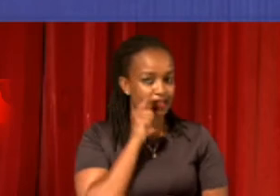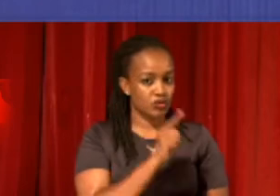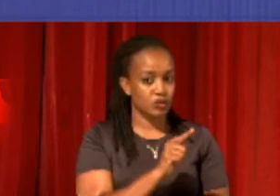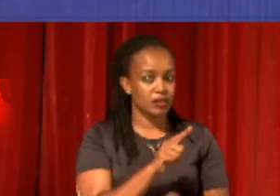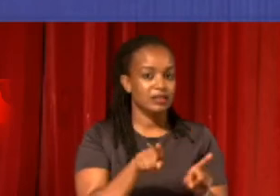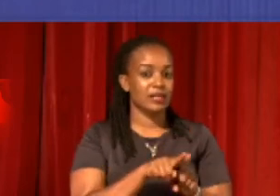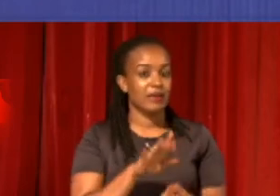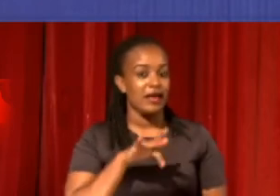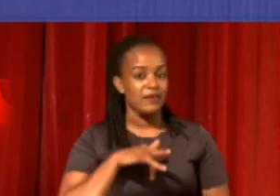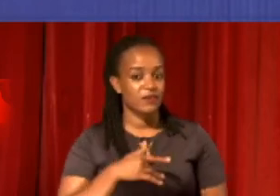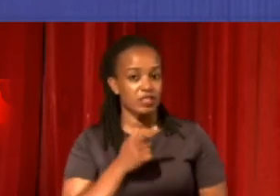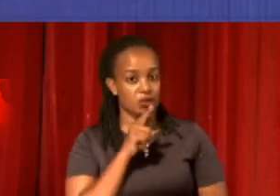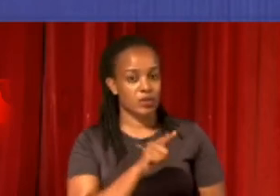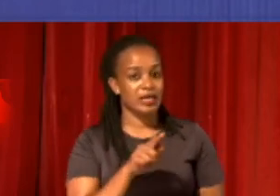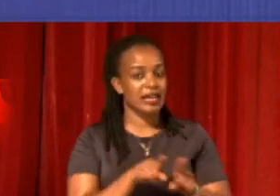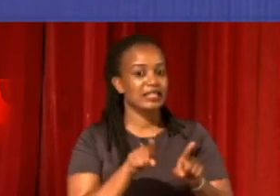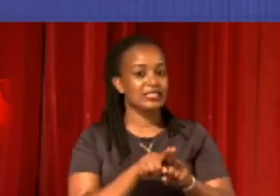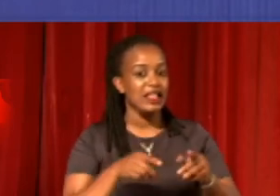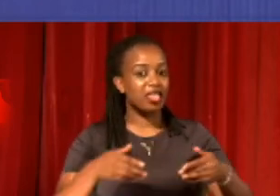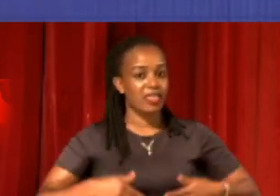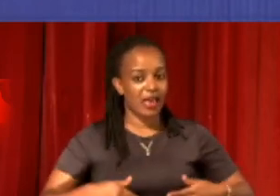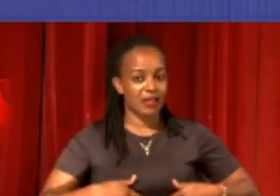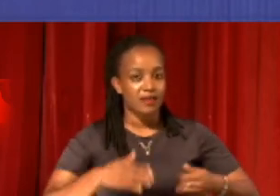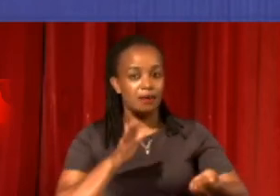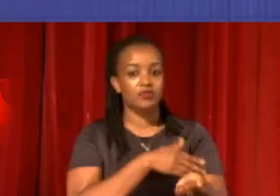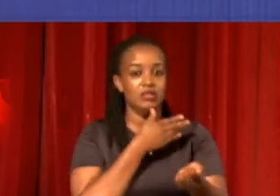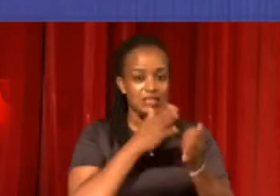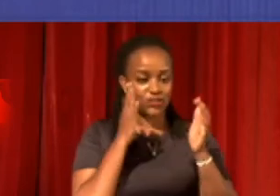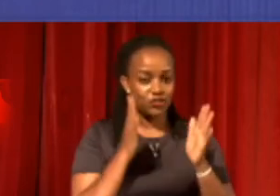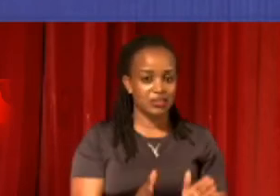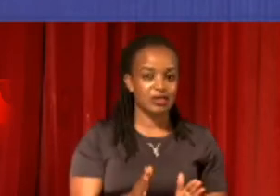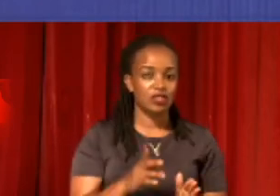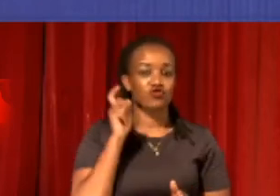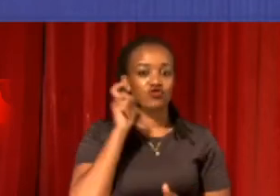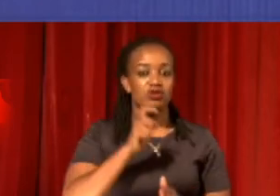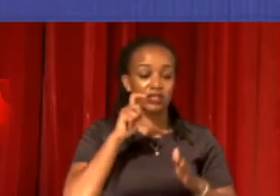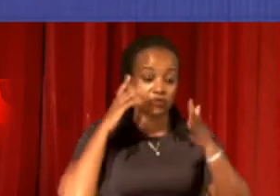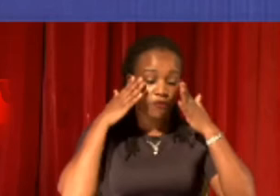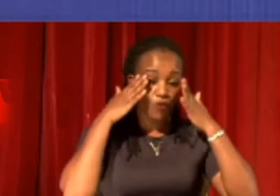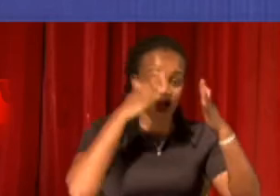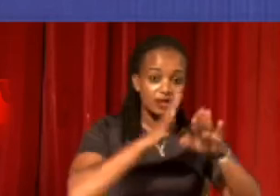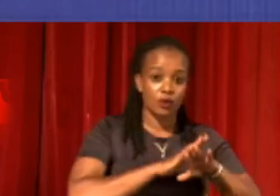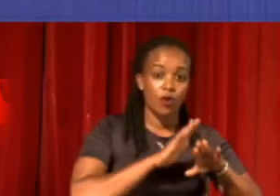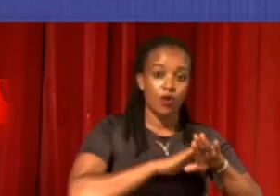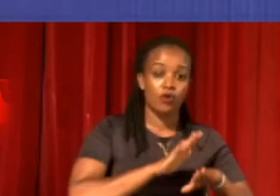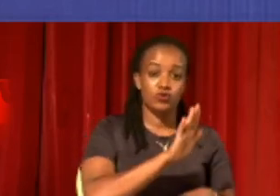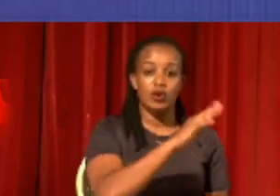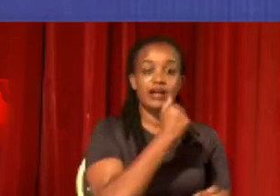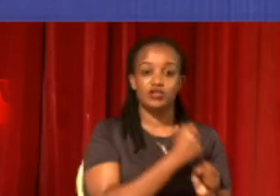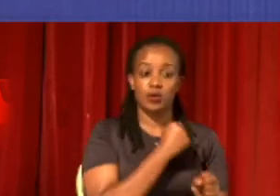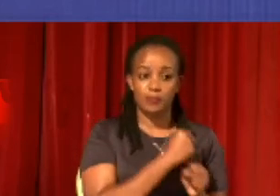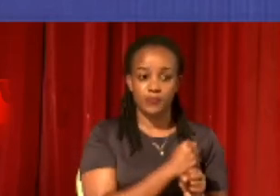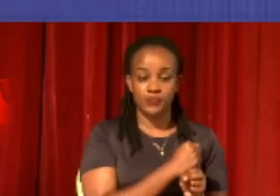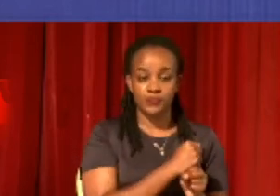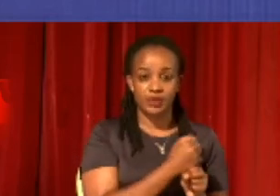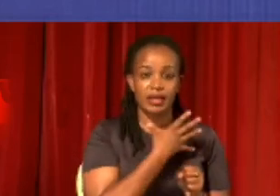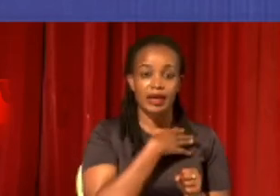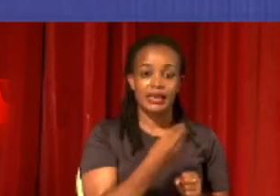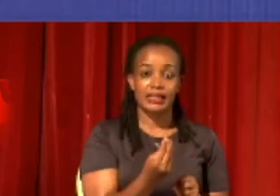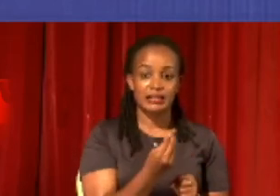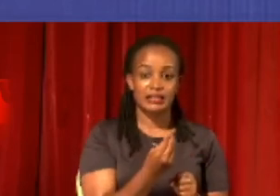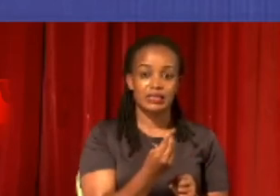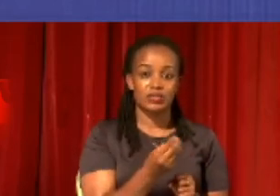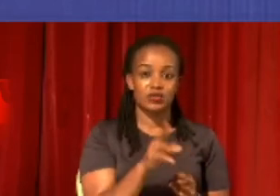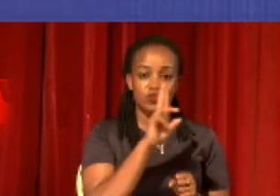you. As the young musicians, you need to really focus on your talent. You really need also to spend a lot of